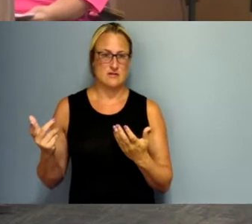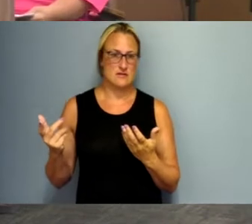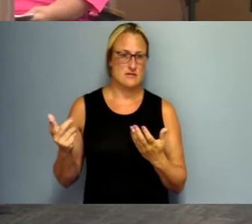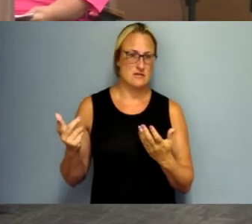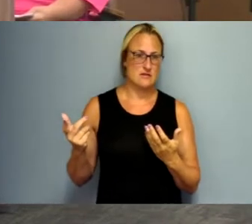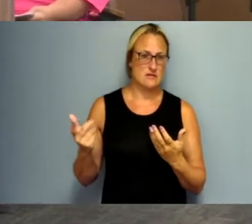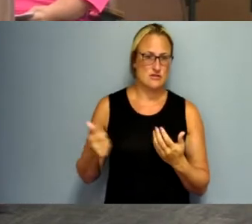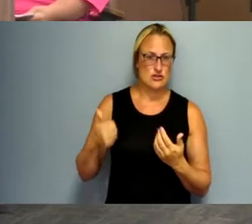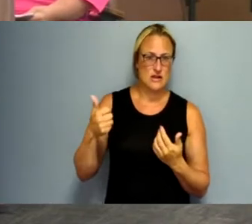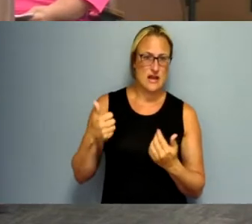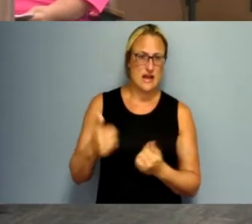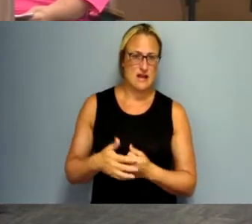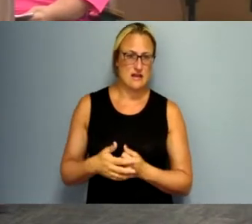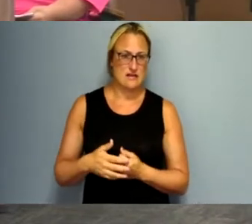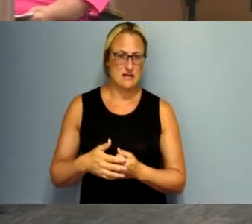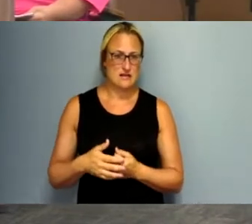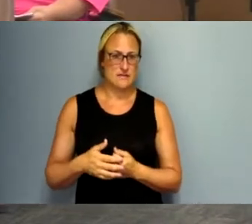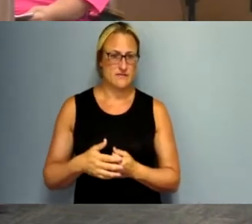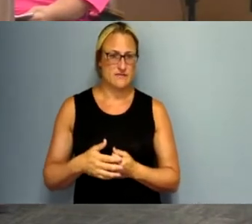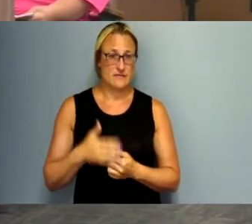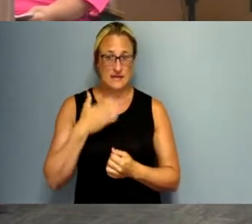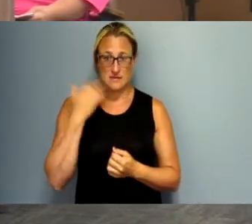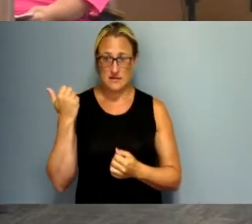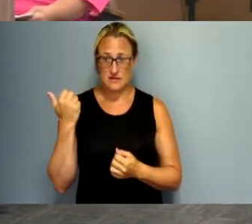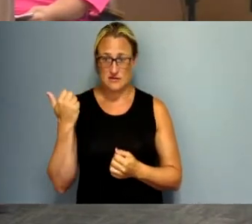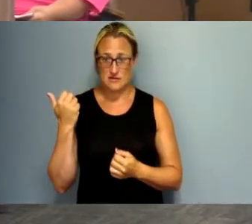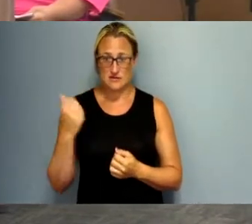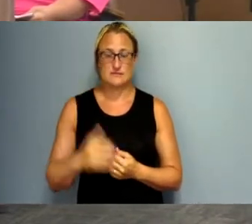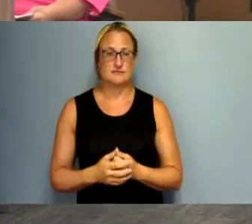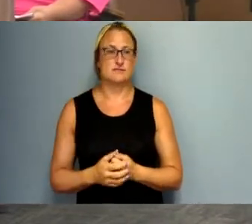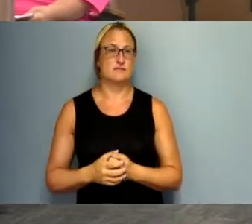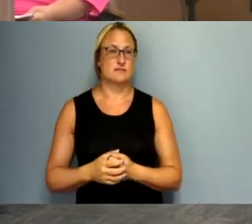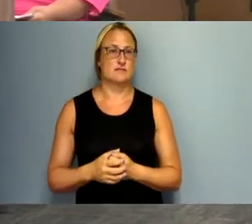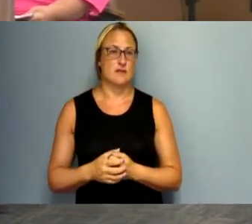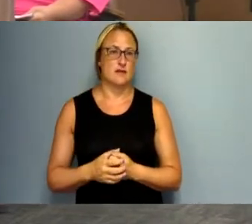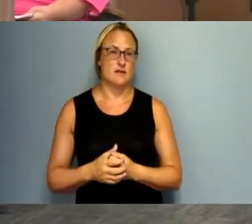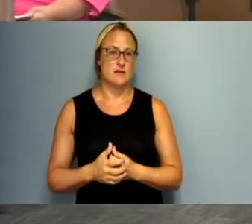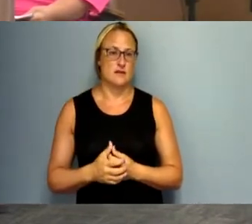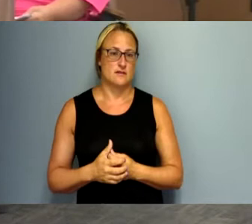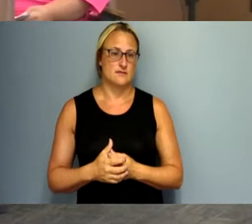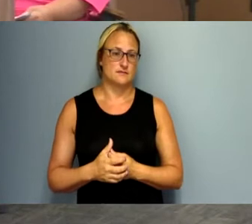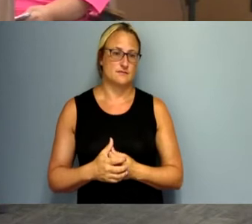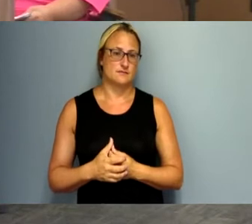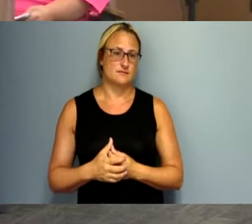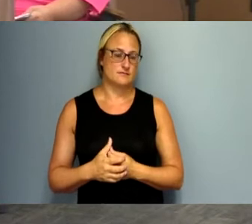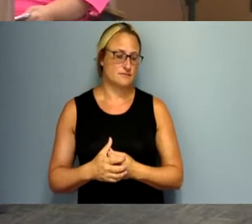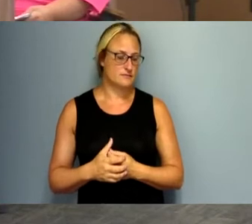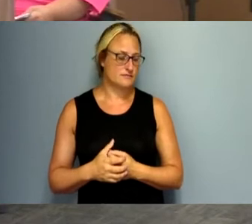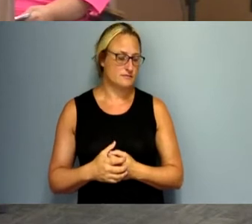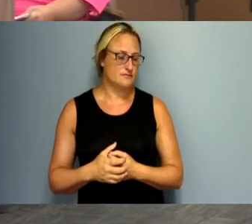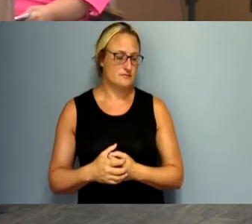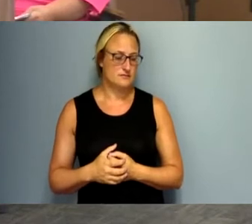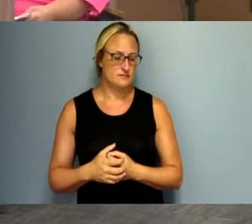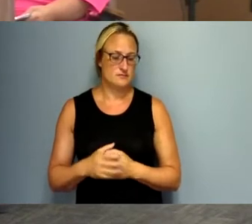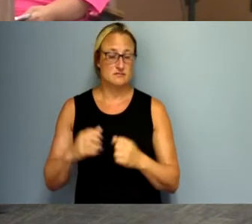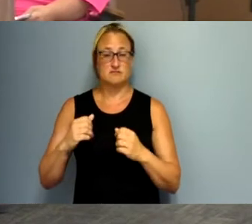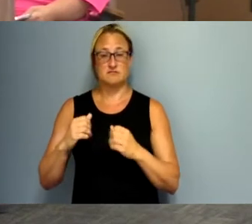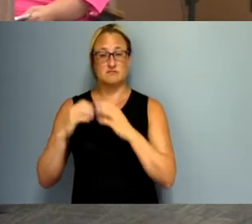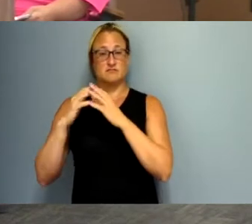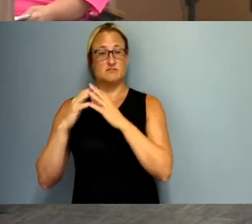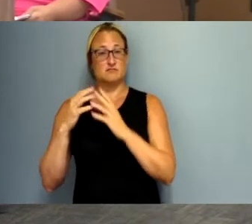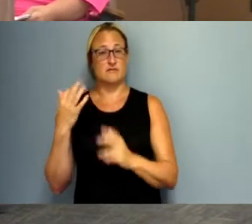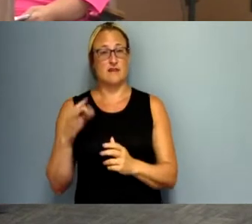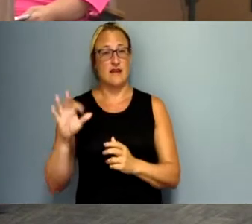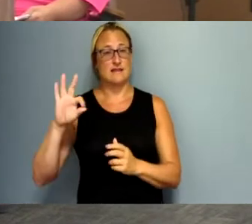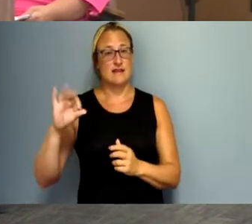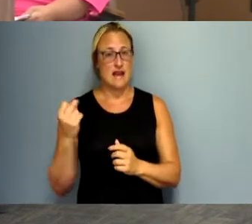Turn up that. Is it better? Yes. Thank you. Right. Sorry about that. That's all right. It came into existence in the